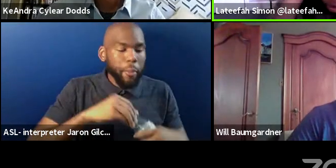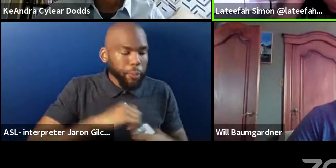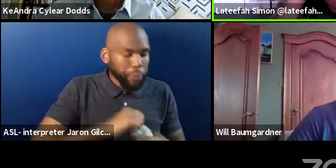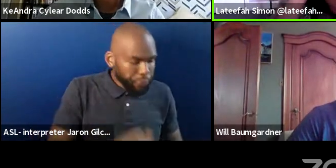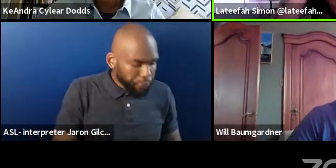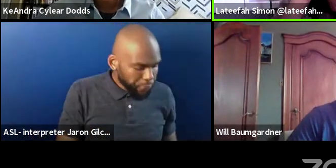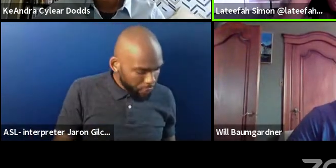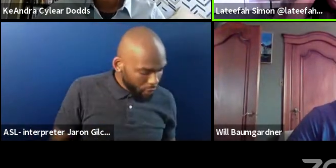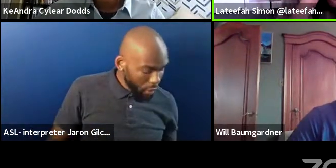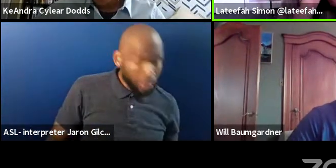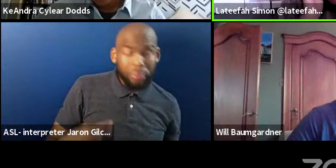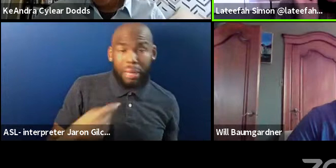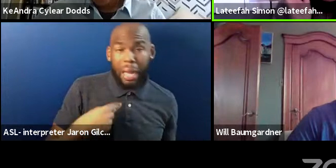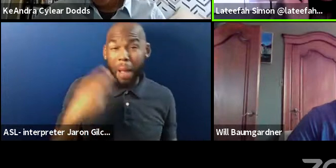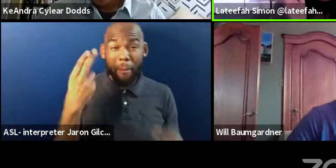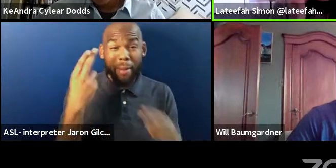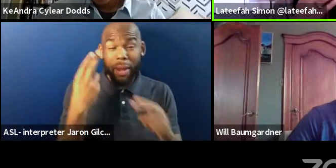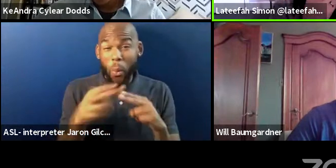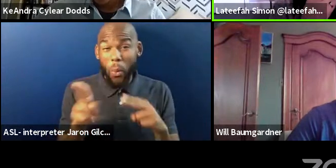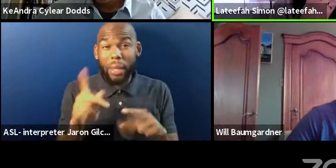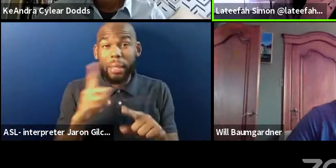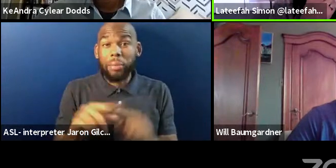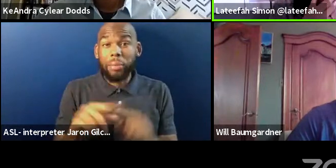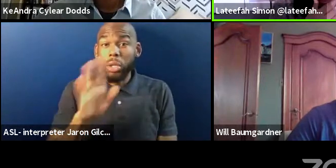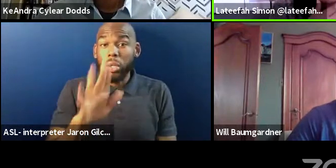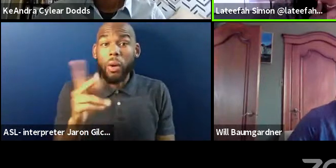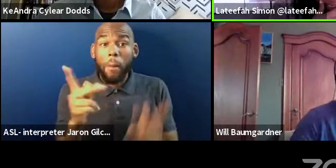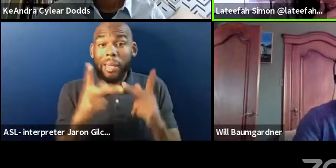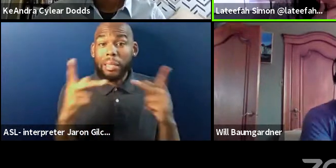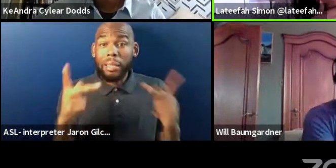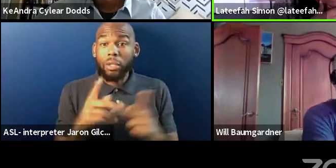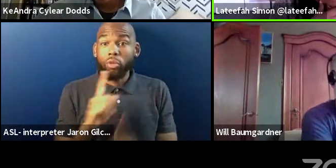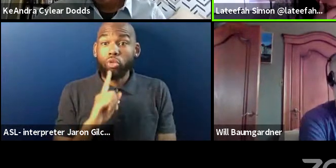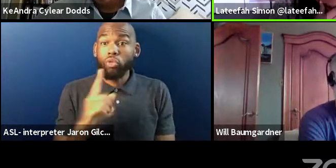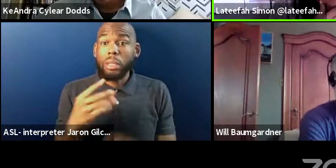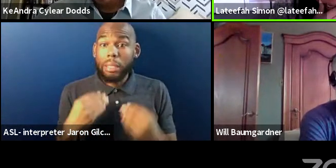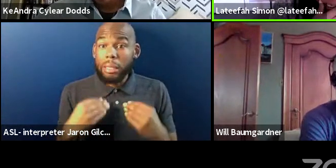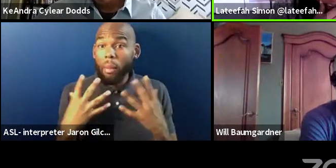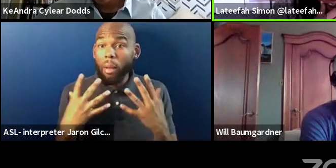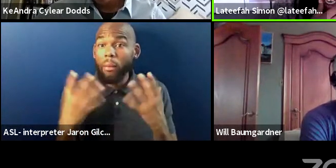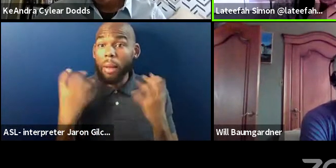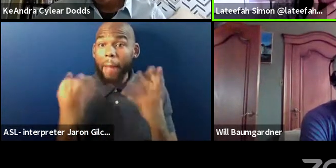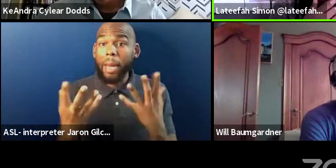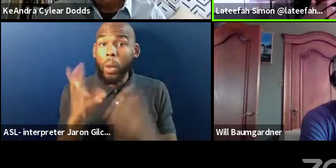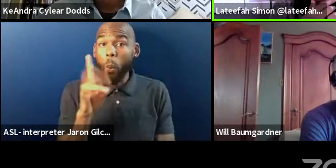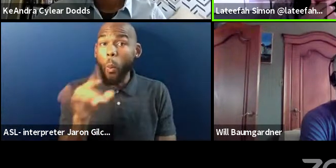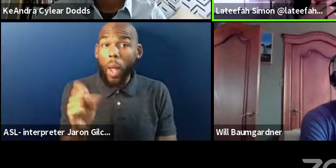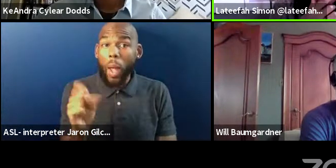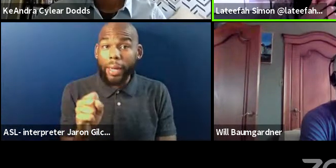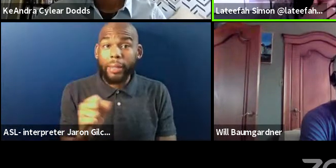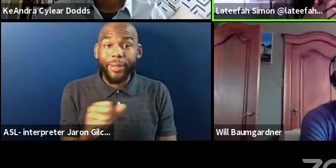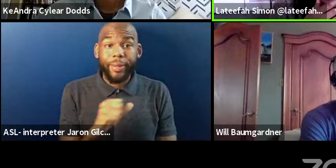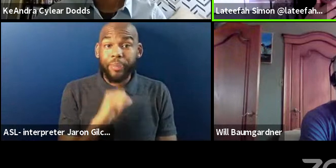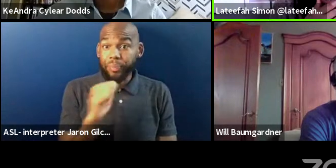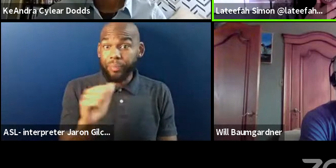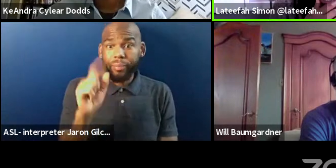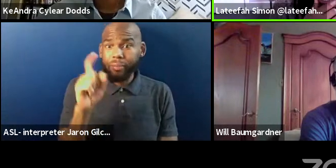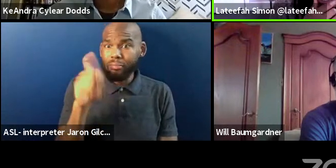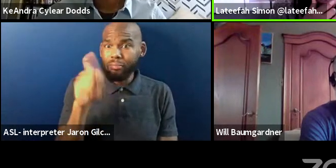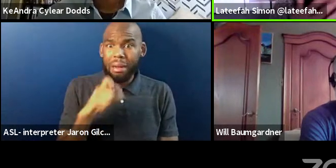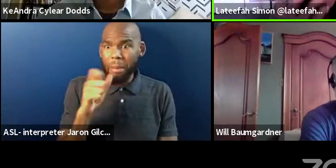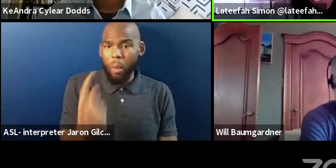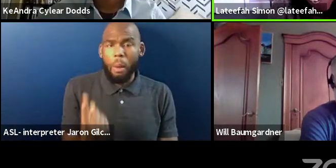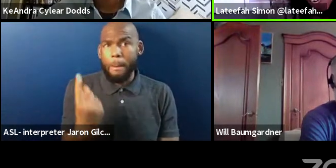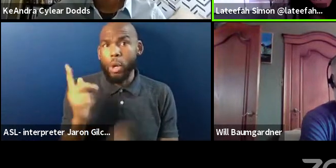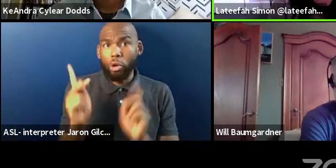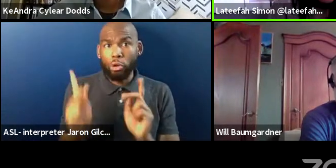and your position is inspiring in so many ways. And it should not just be one person, this